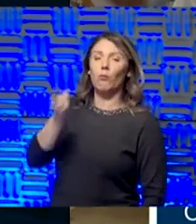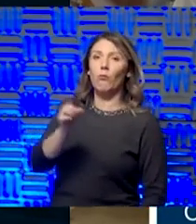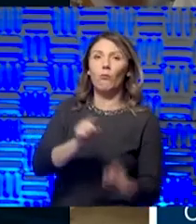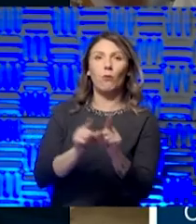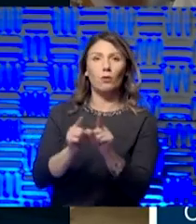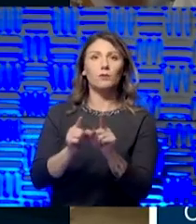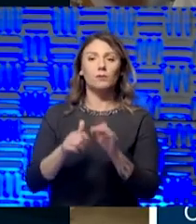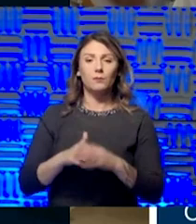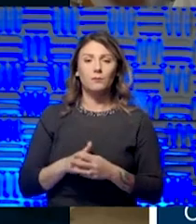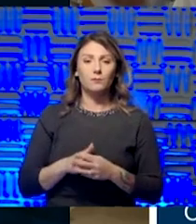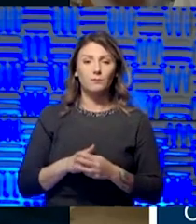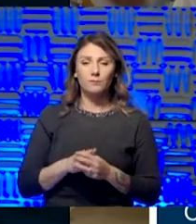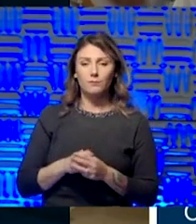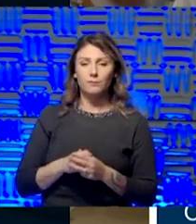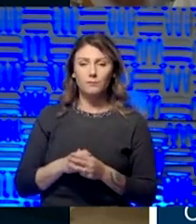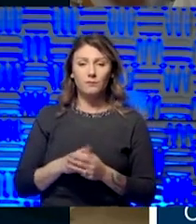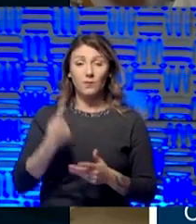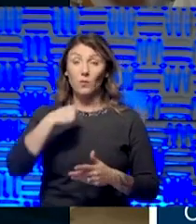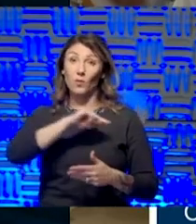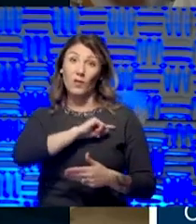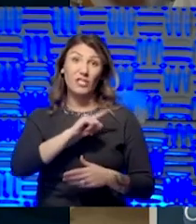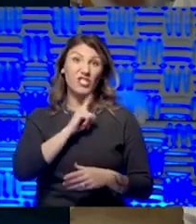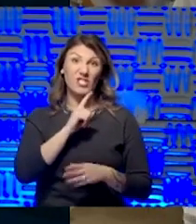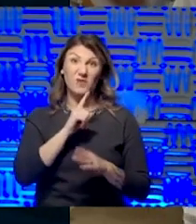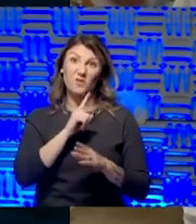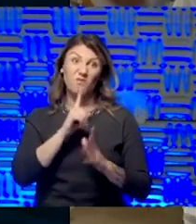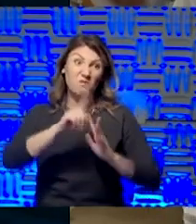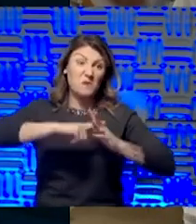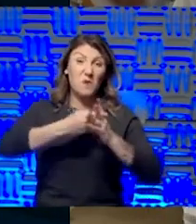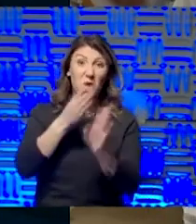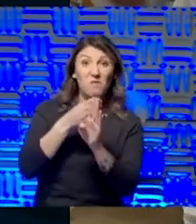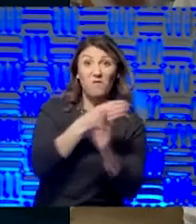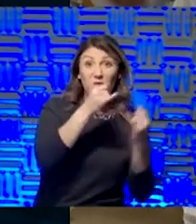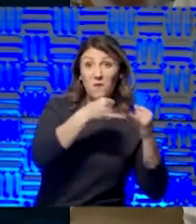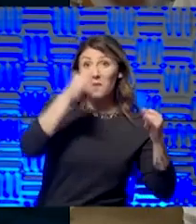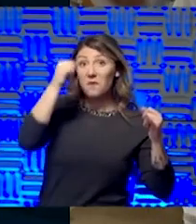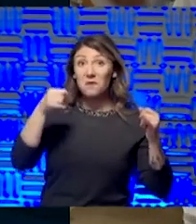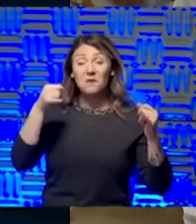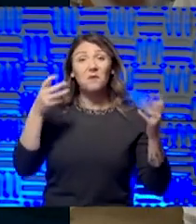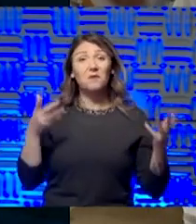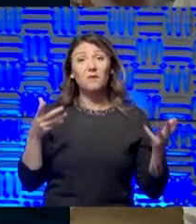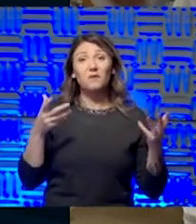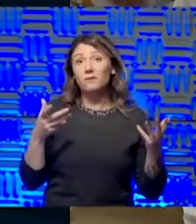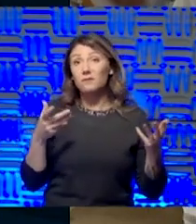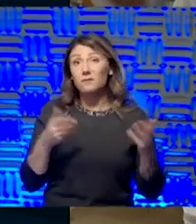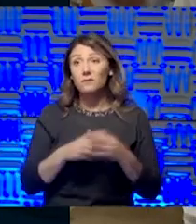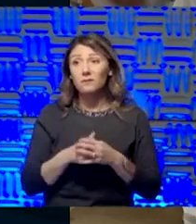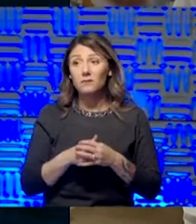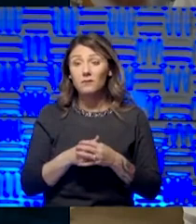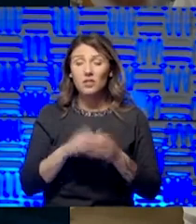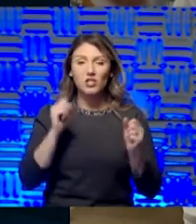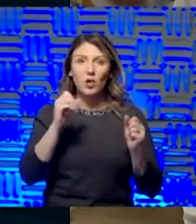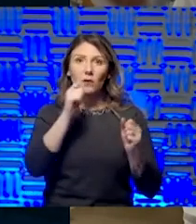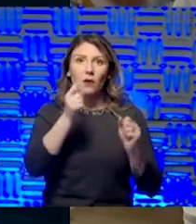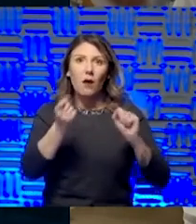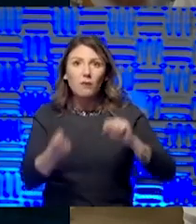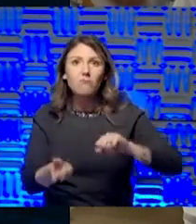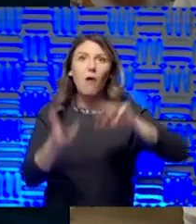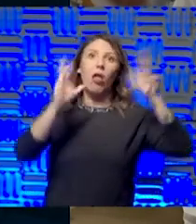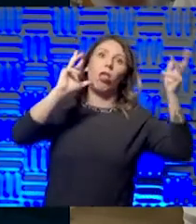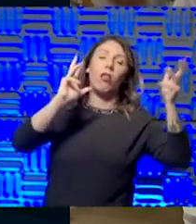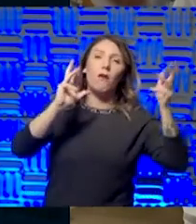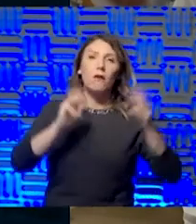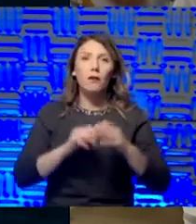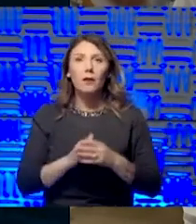we just so ahead of the curve kind of idea that because it was not, out of control to that degree, and we had